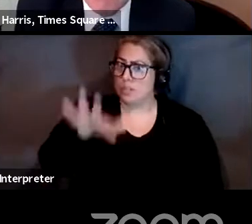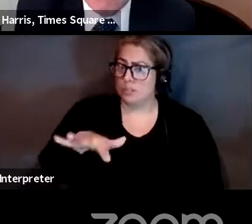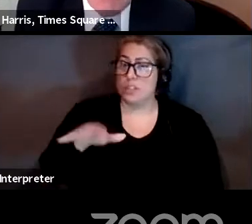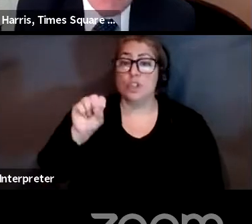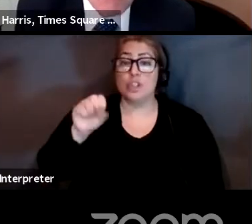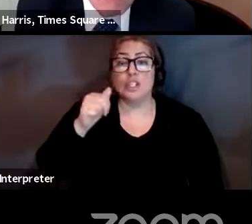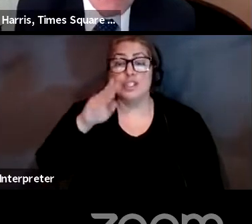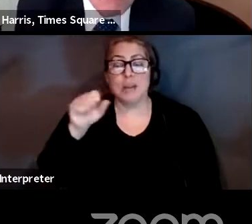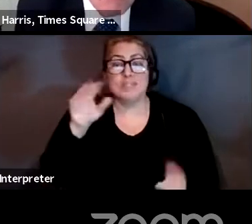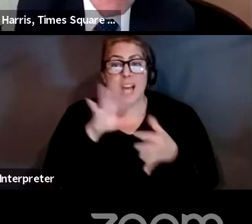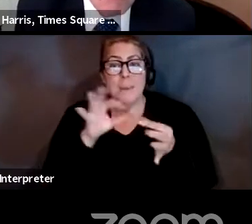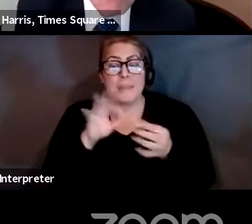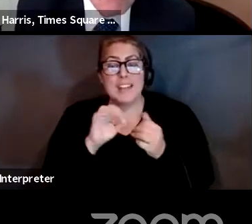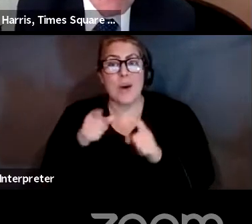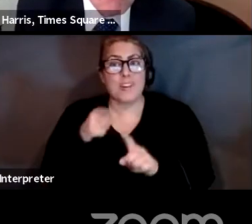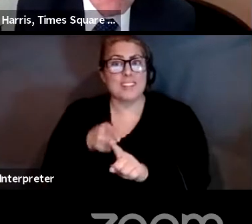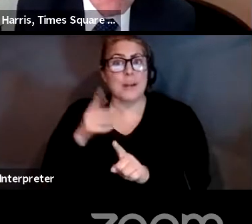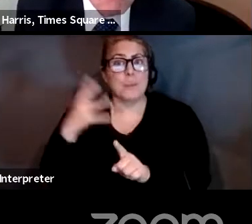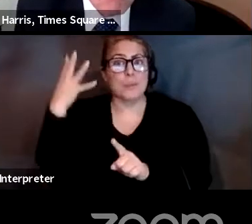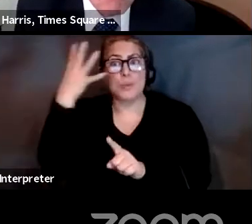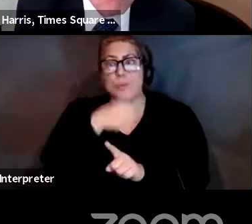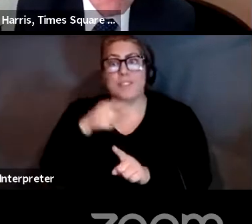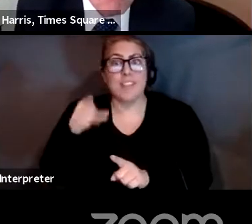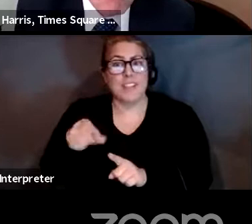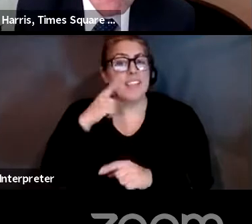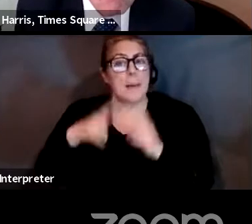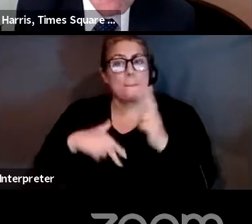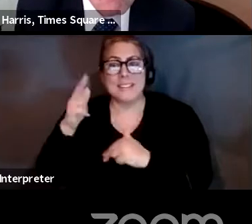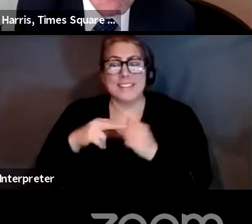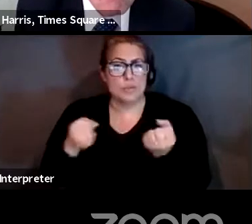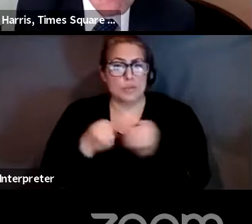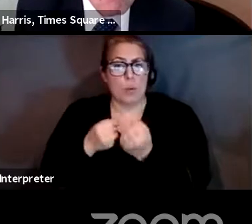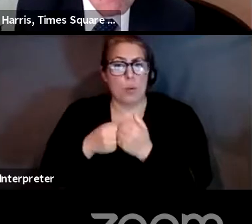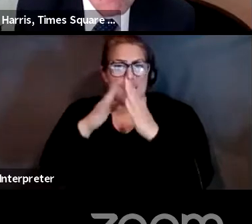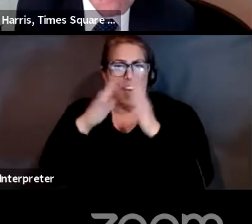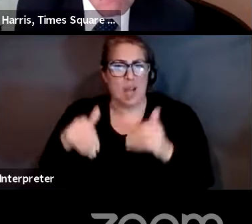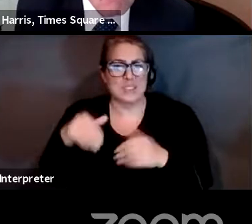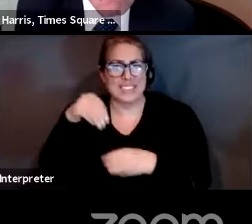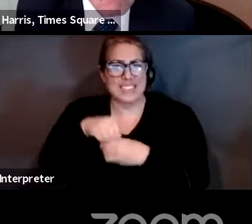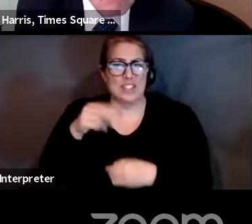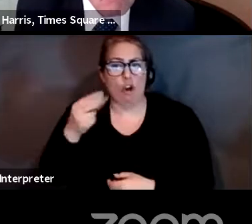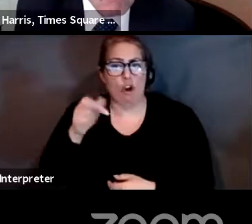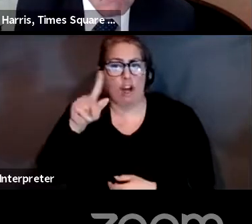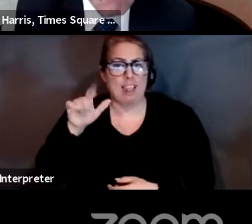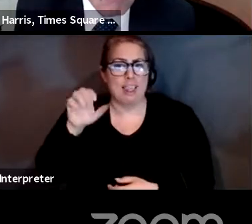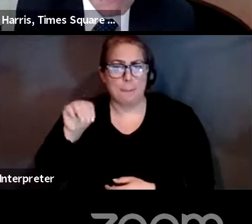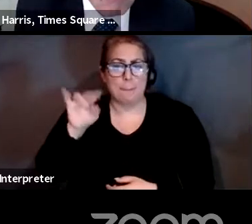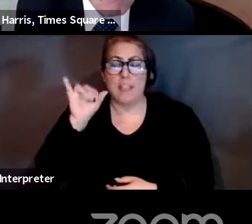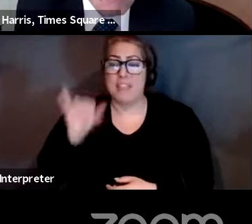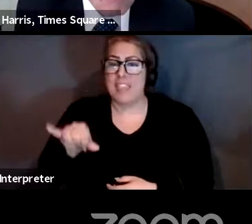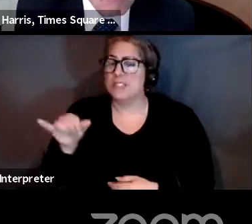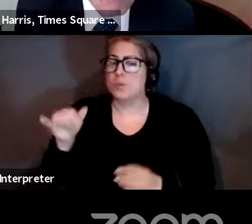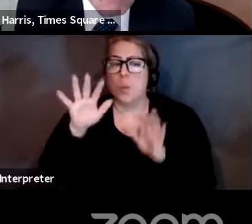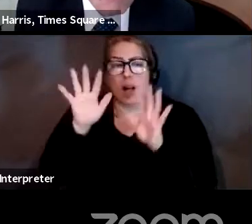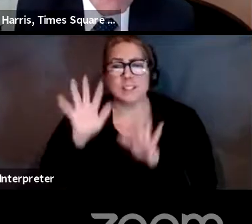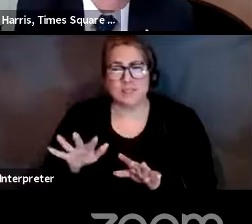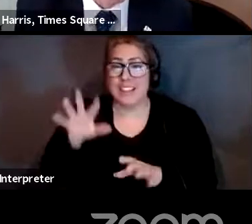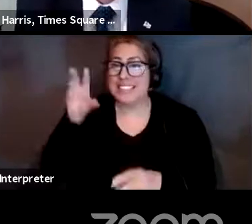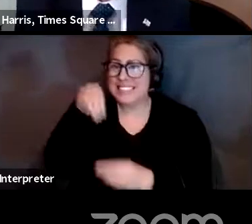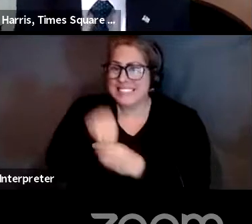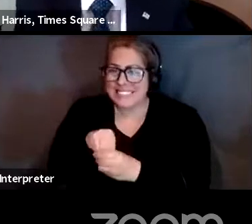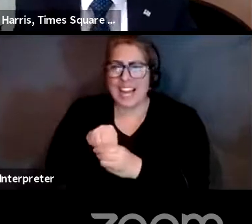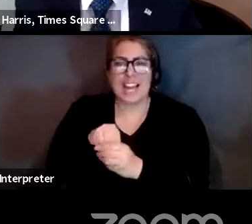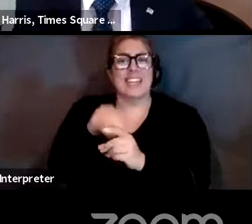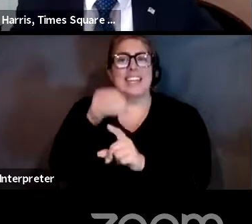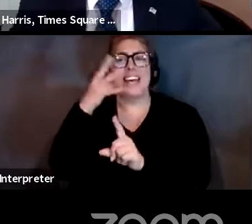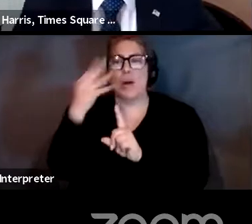the supportive housing building in Harlem was. And supportive housing buildings are wonderful, both on the inside and the outside, right? And